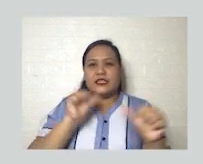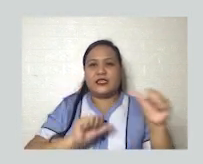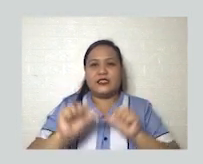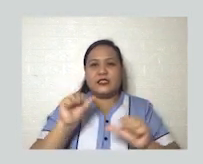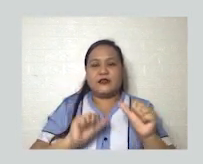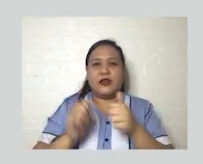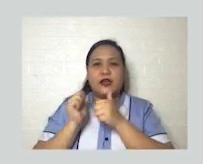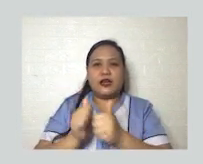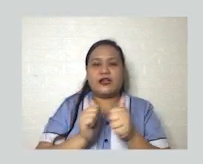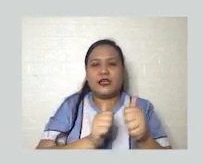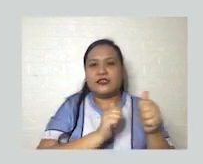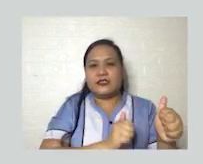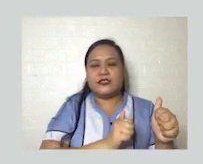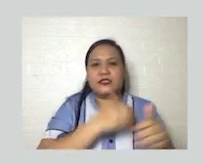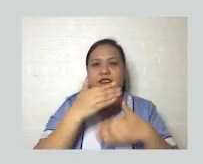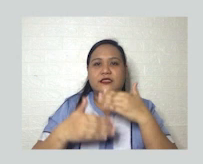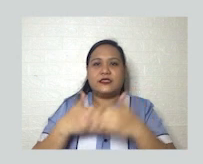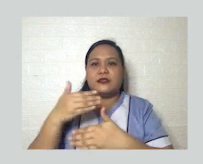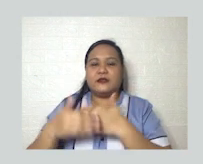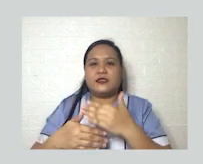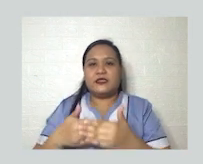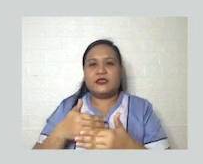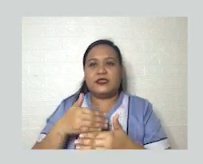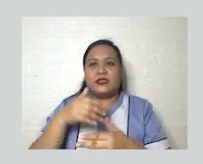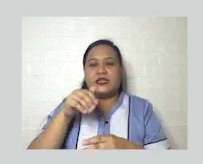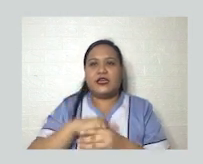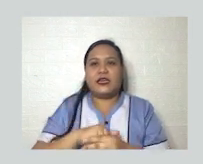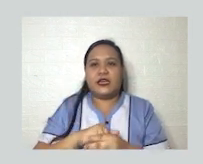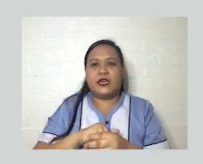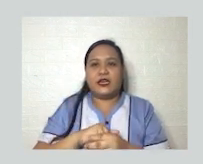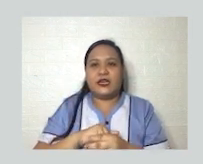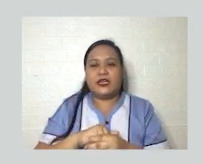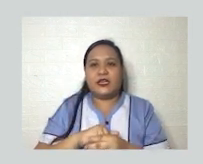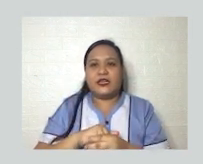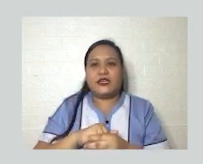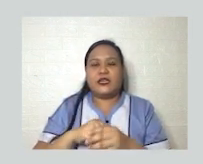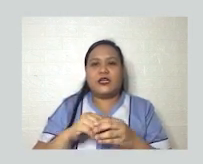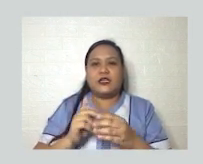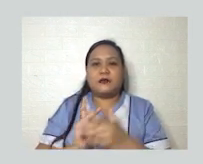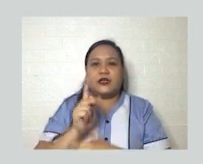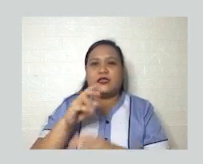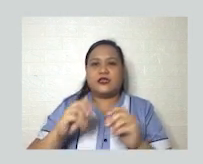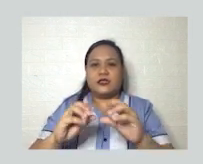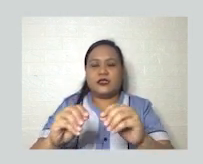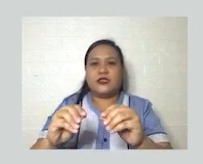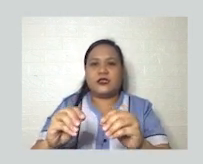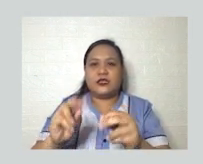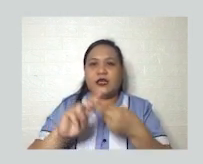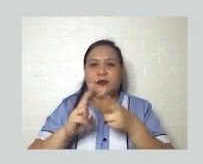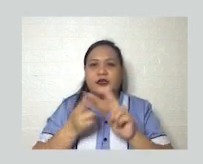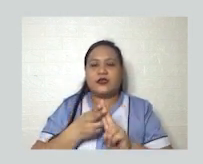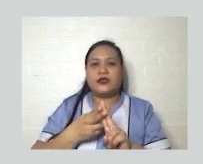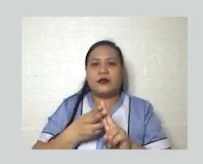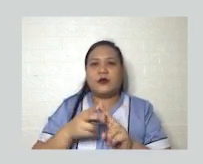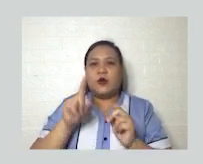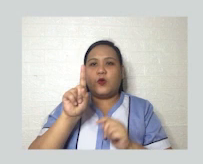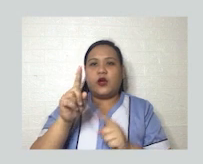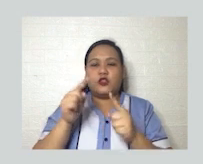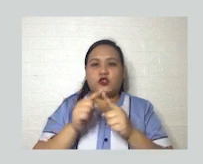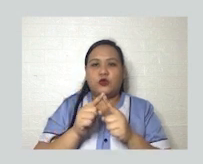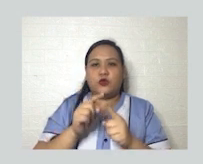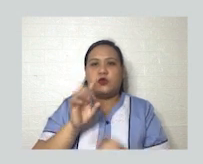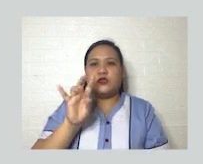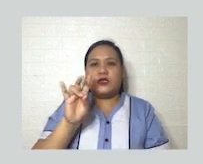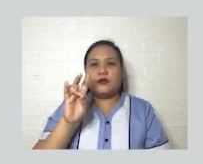For the second activity, you will arrange the steps in sowing seeds by numbering them 1 to 7.